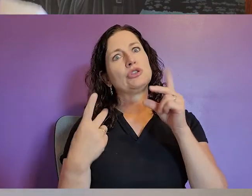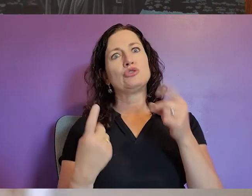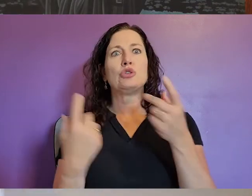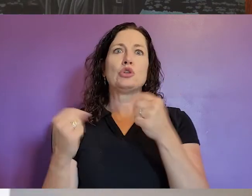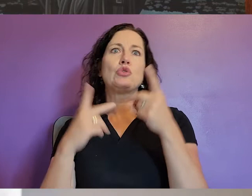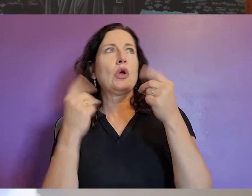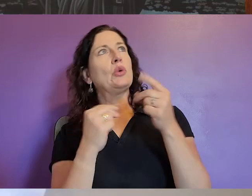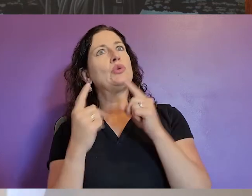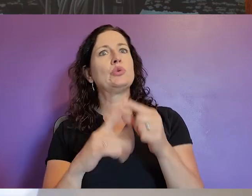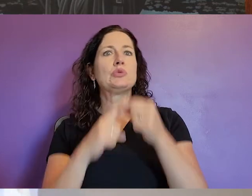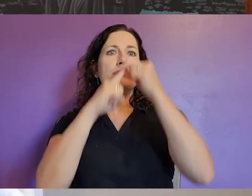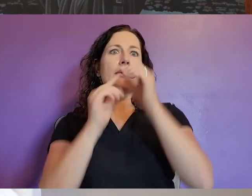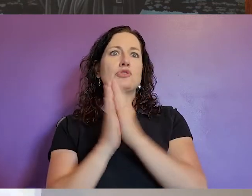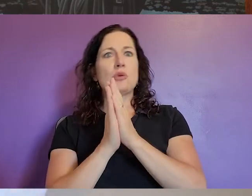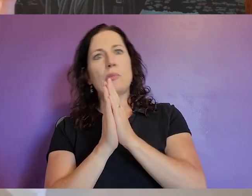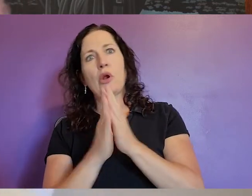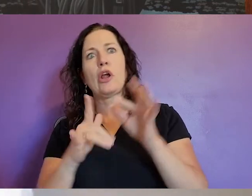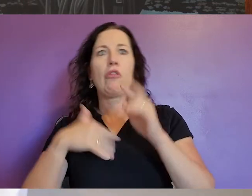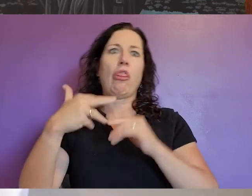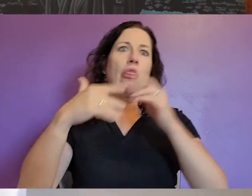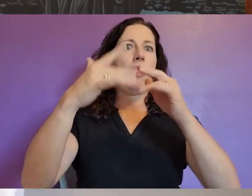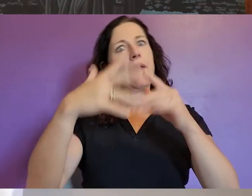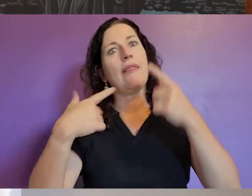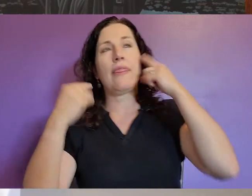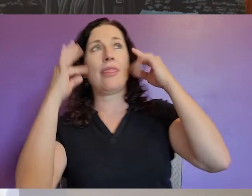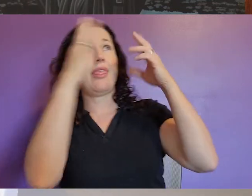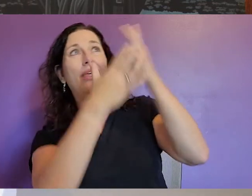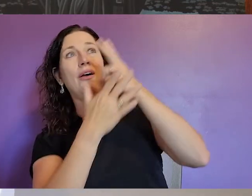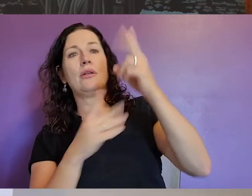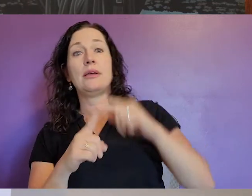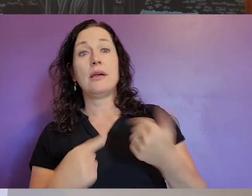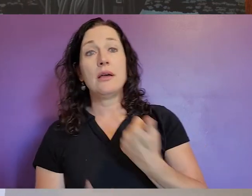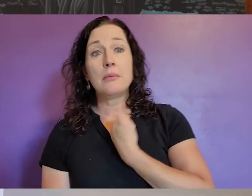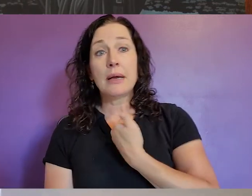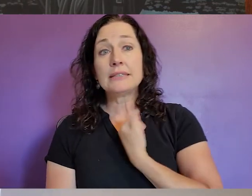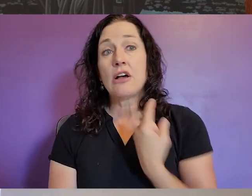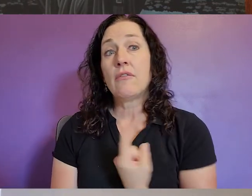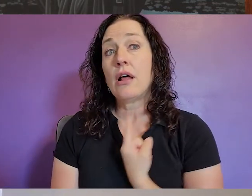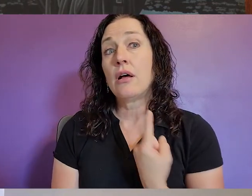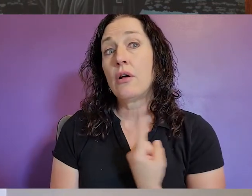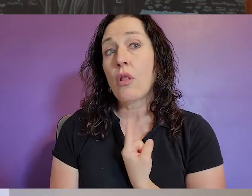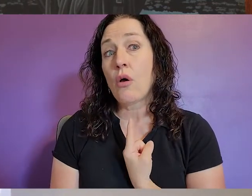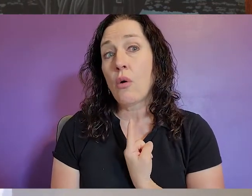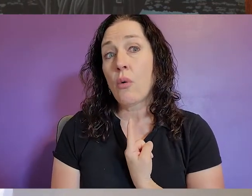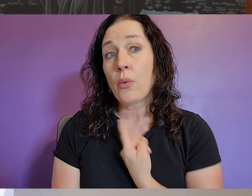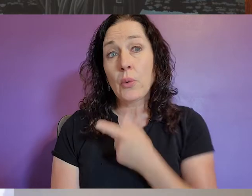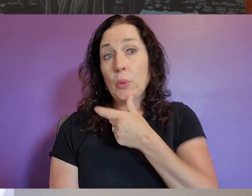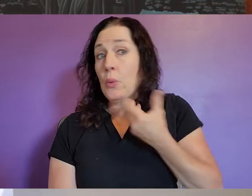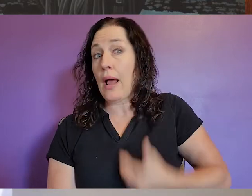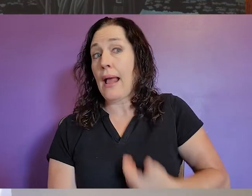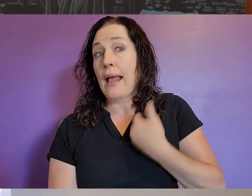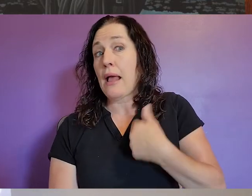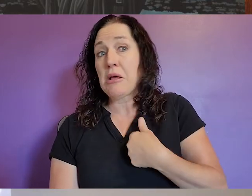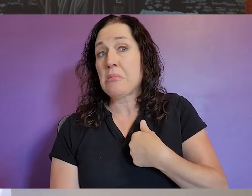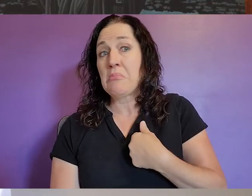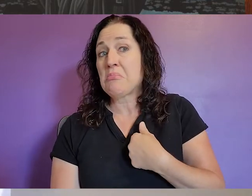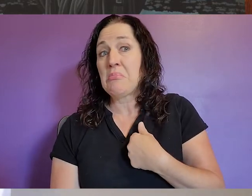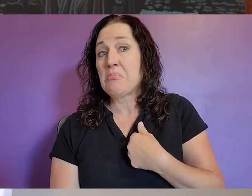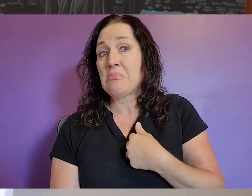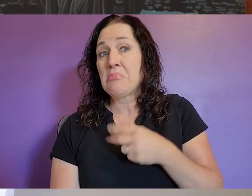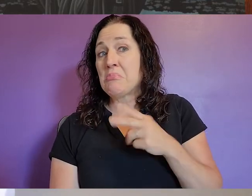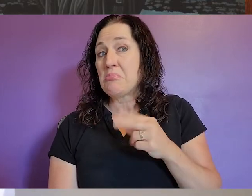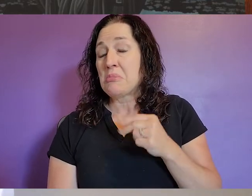spiritual push-ups and say prayers and everything, but we're never going to be, by our actions, who we